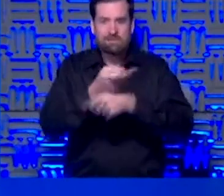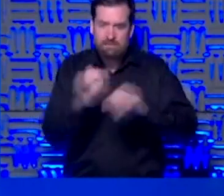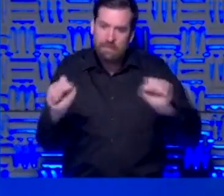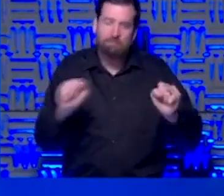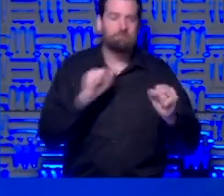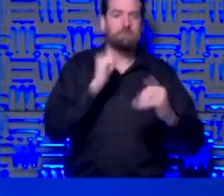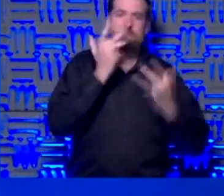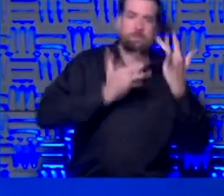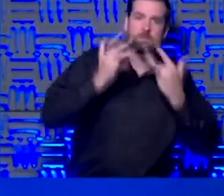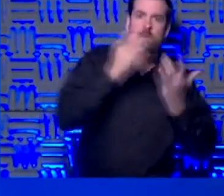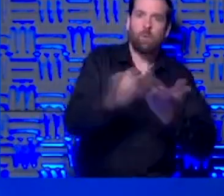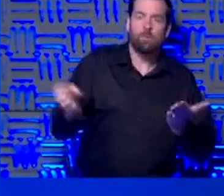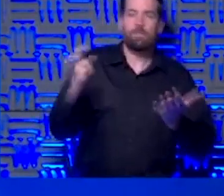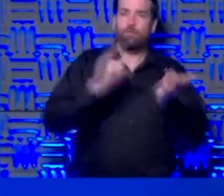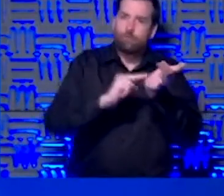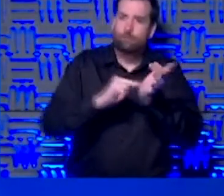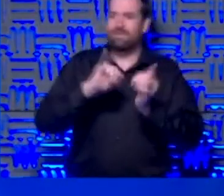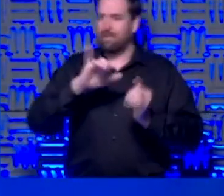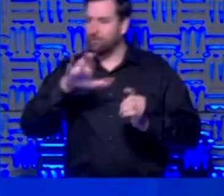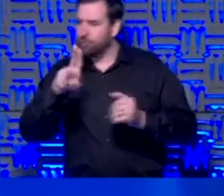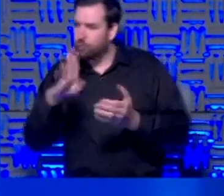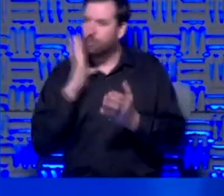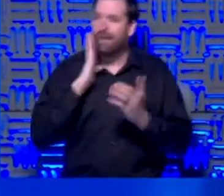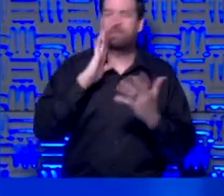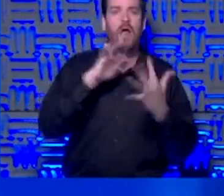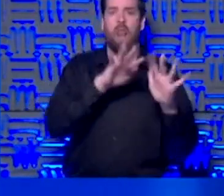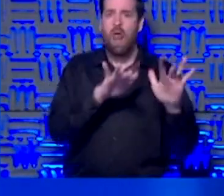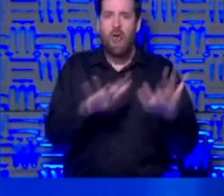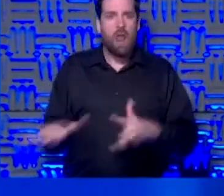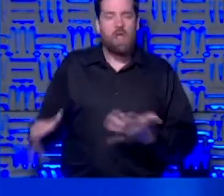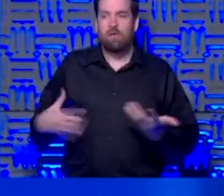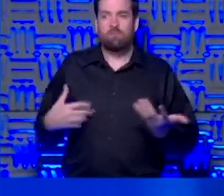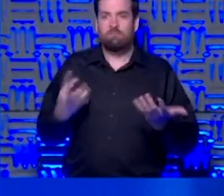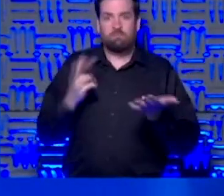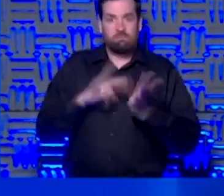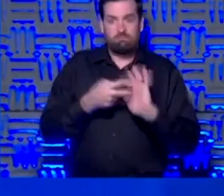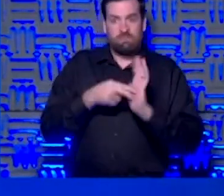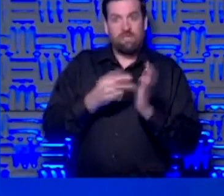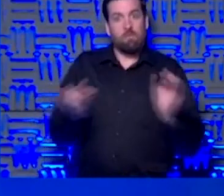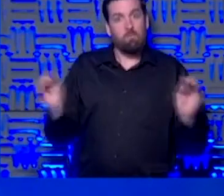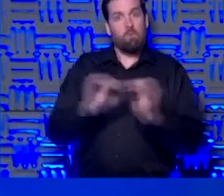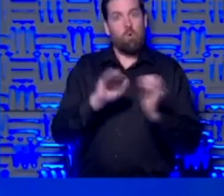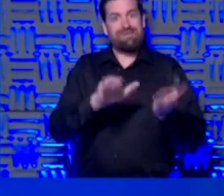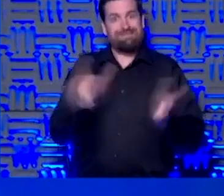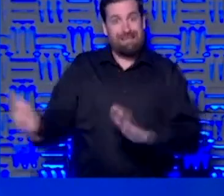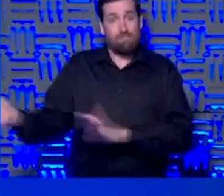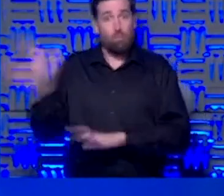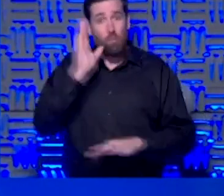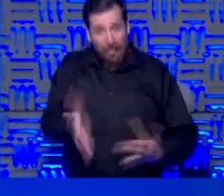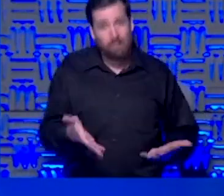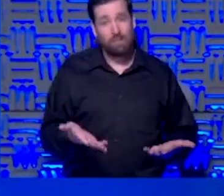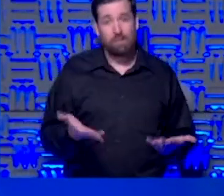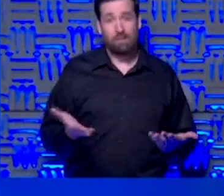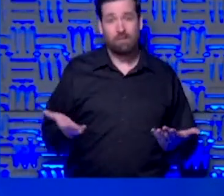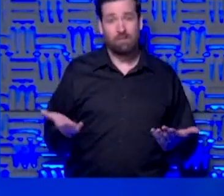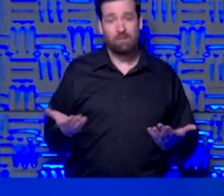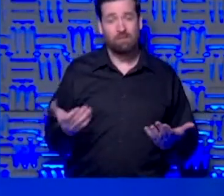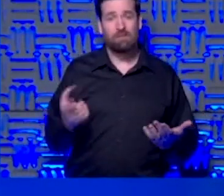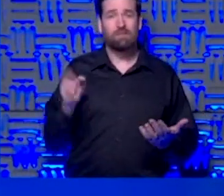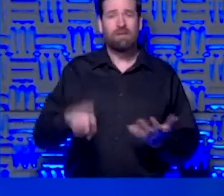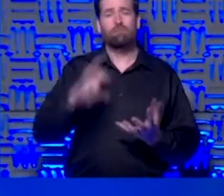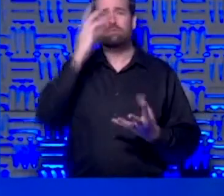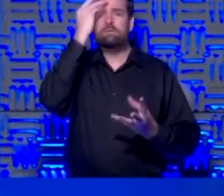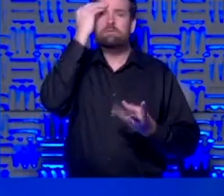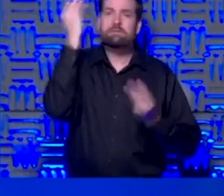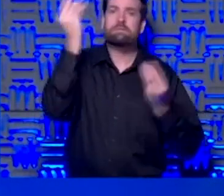the right physicians and nurses and the ICU beds, then you're not going to have as good an outcome. And that you just have to be